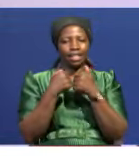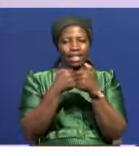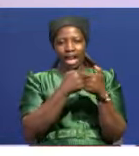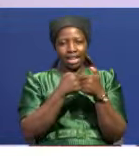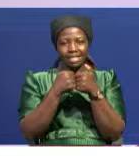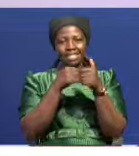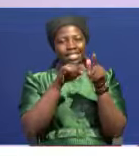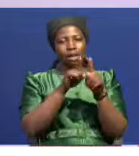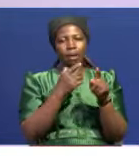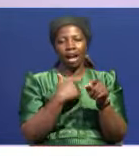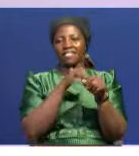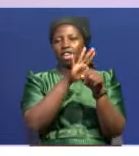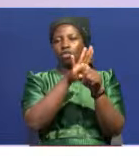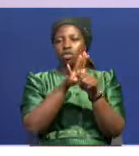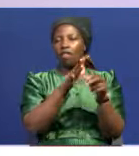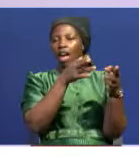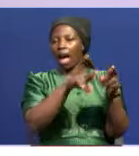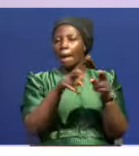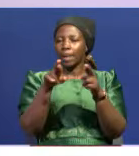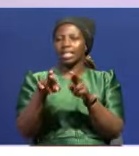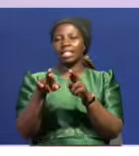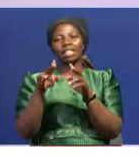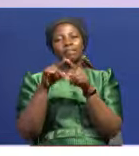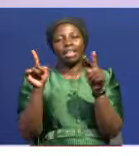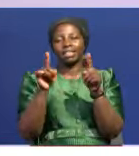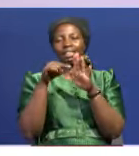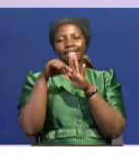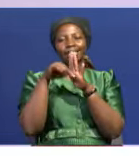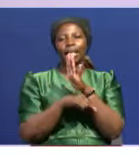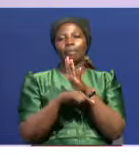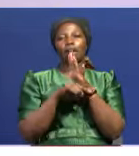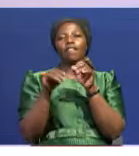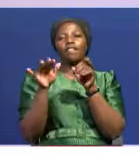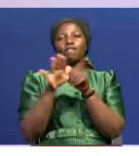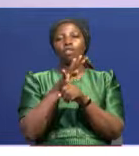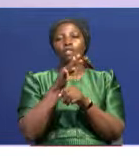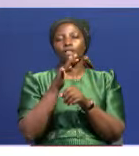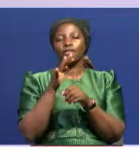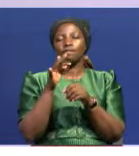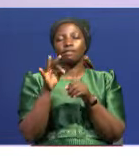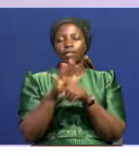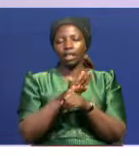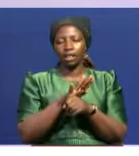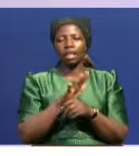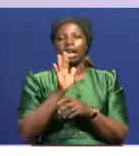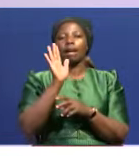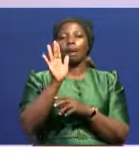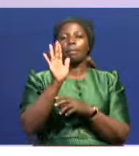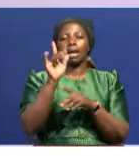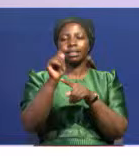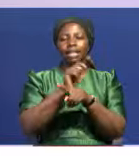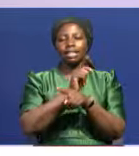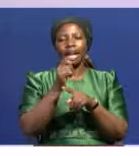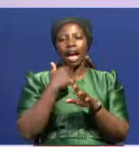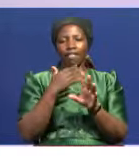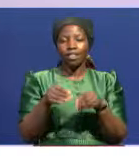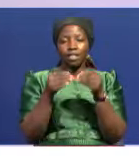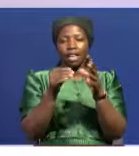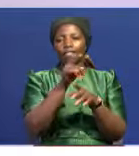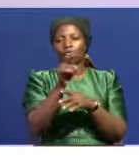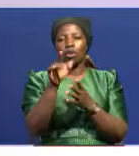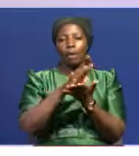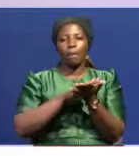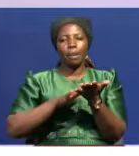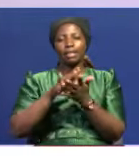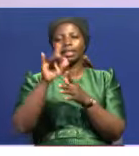eventful, yet deeply fulfilling. Your training has equipped you with basic skills and